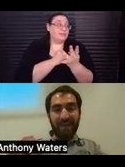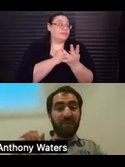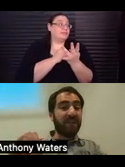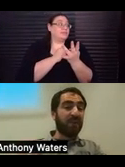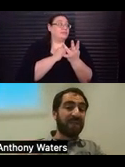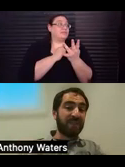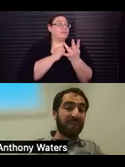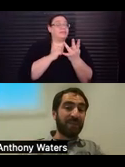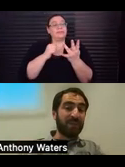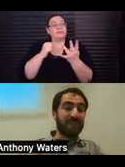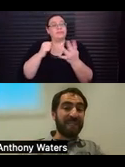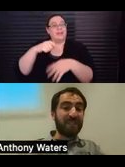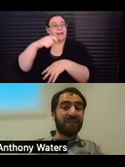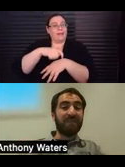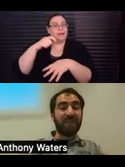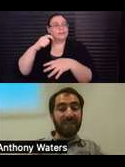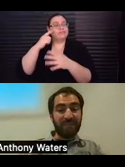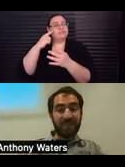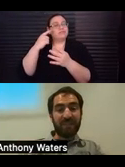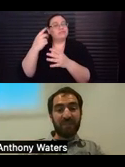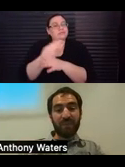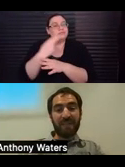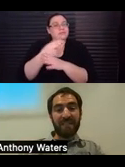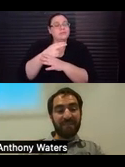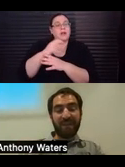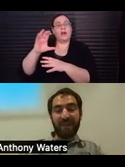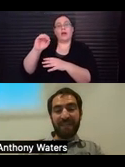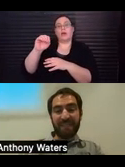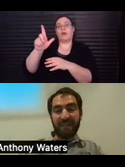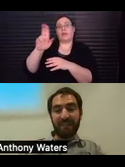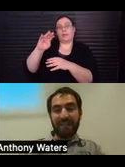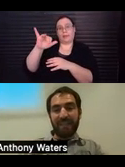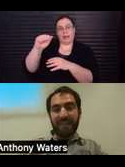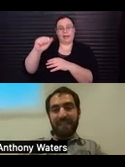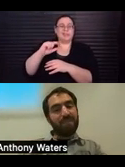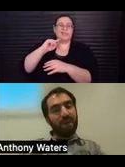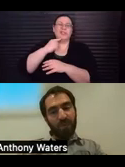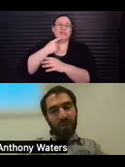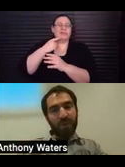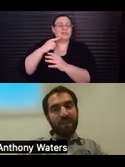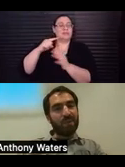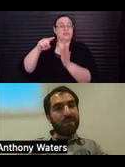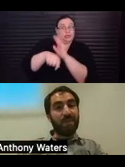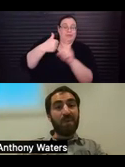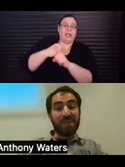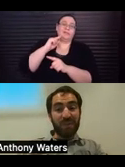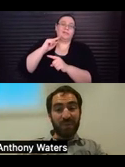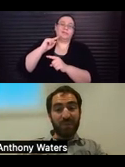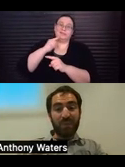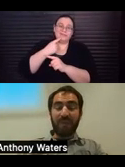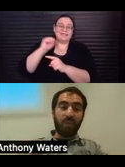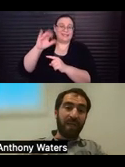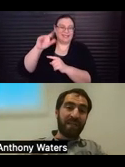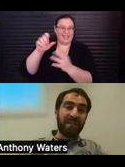the time when we go into utilization of the Columbia Suicide Severity Rating Scale. And then part 4 is going to be what we